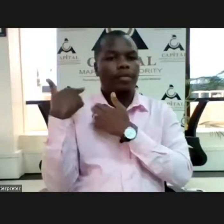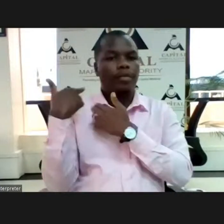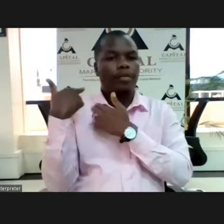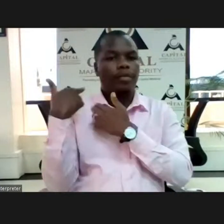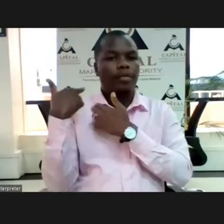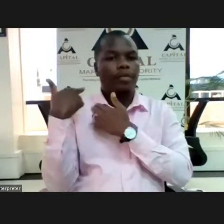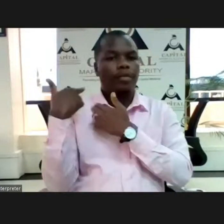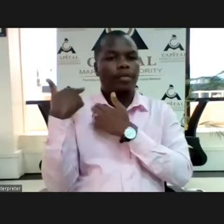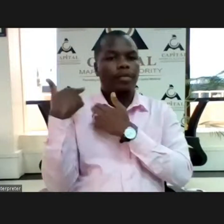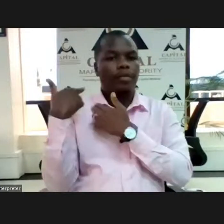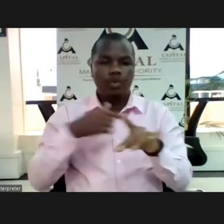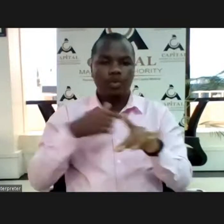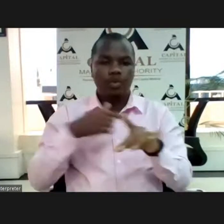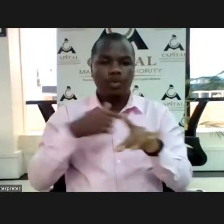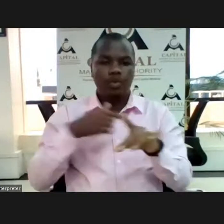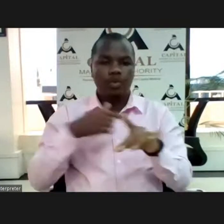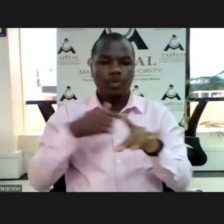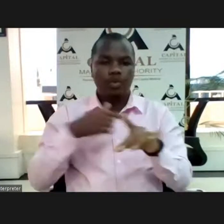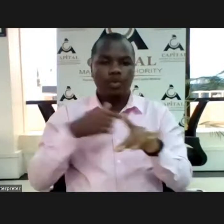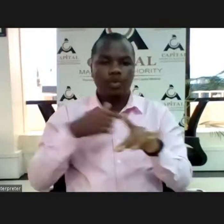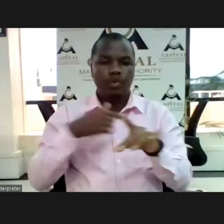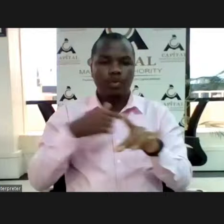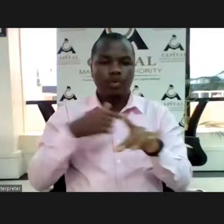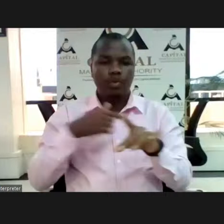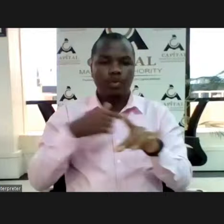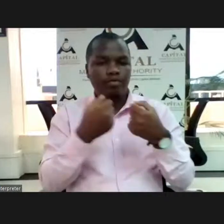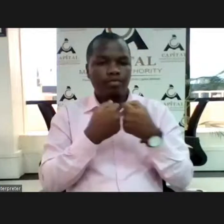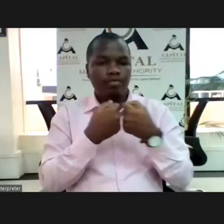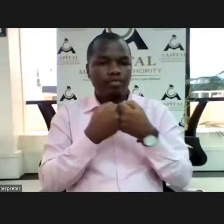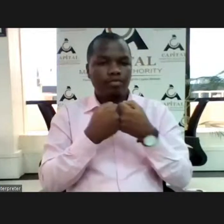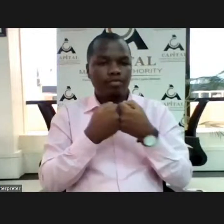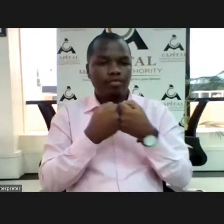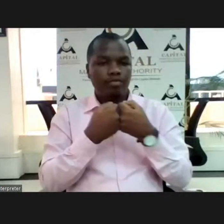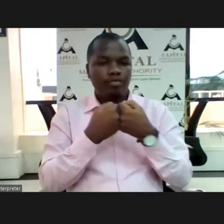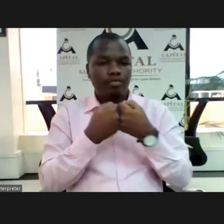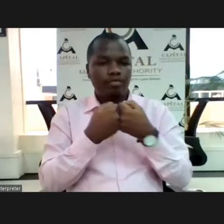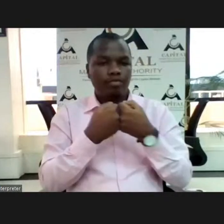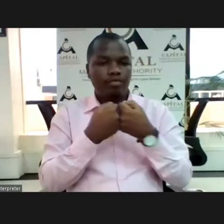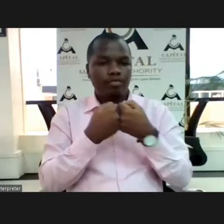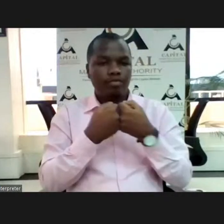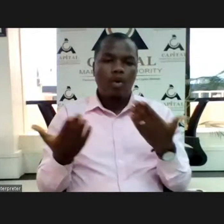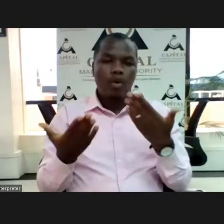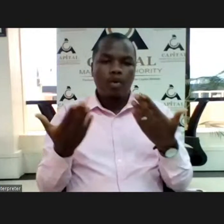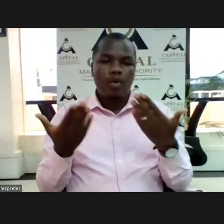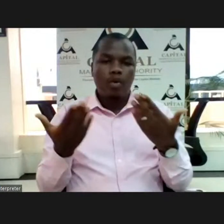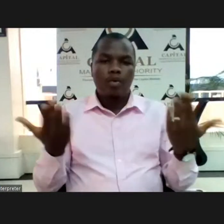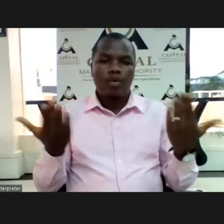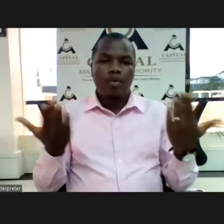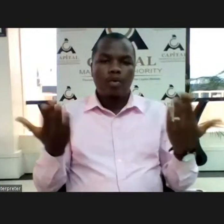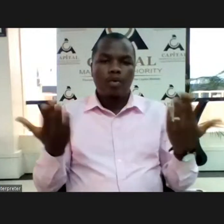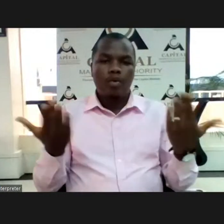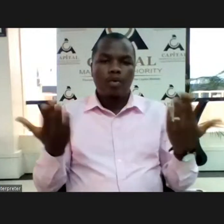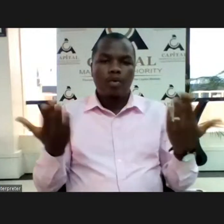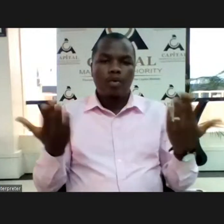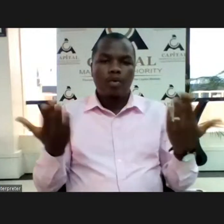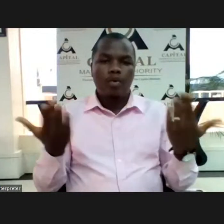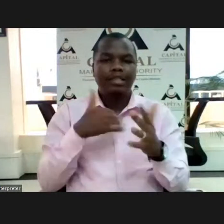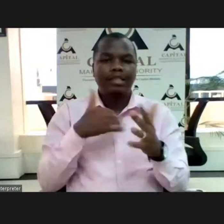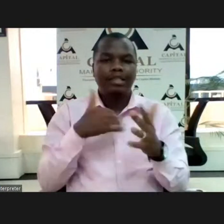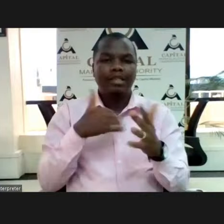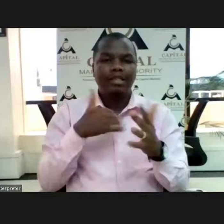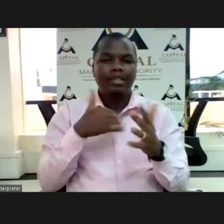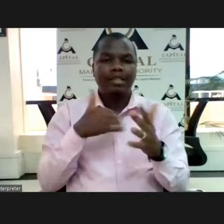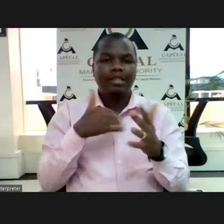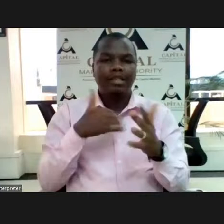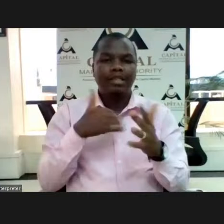We also, listen to some of those challenges that we may have been before, where probably some of our intermediaries have acted in a certain